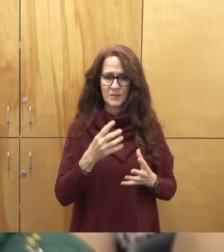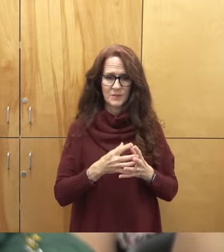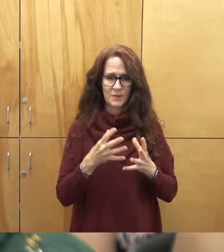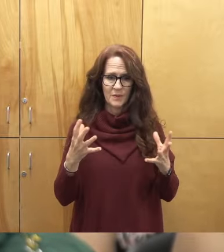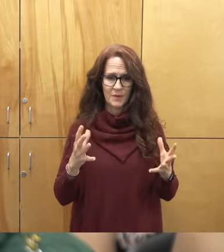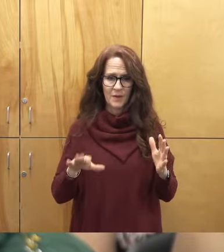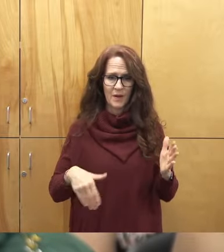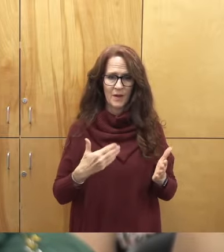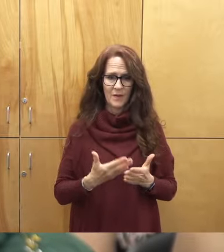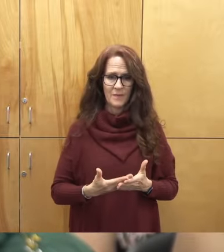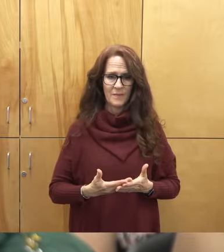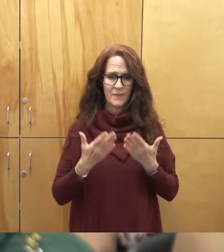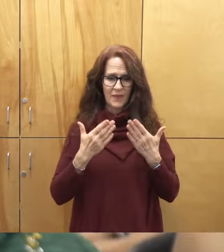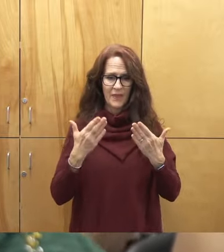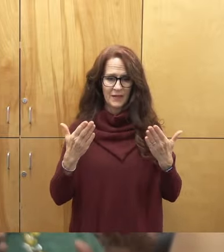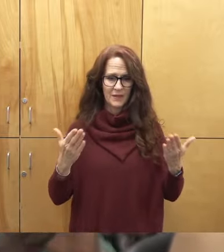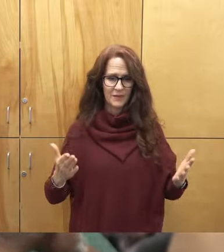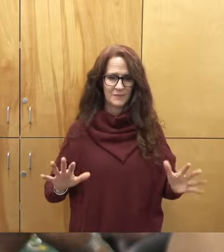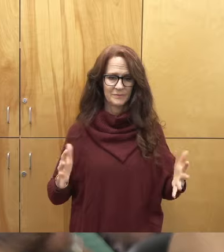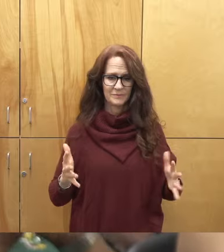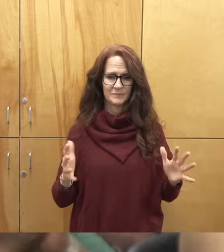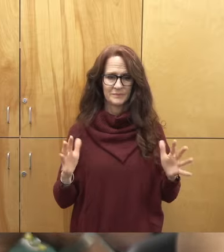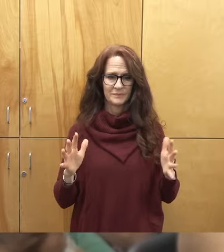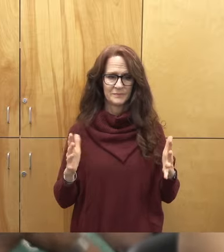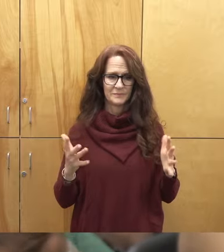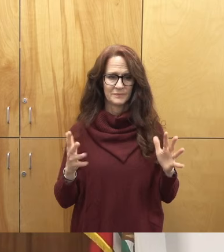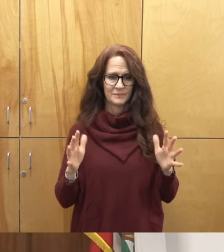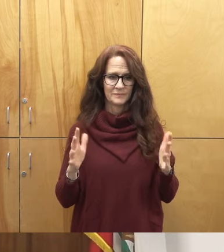all. Thank you.